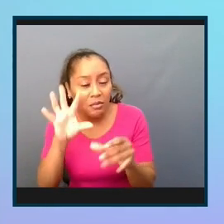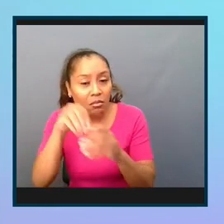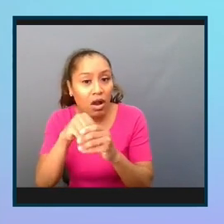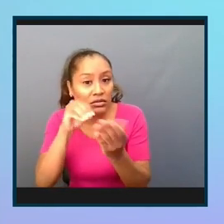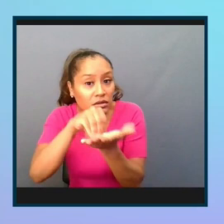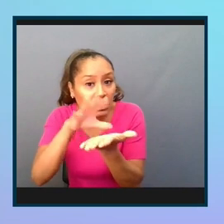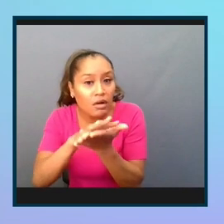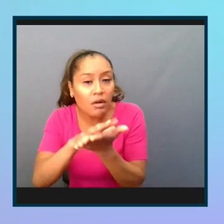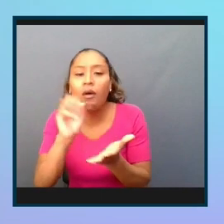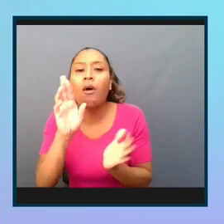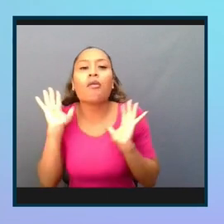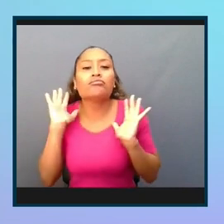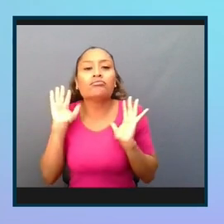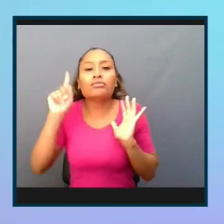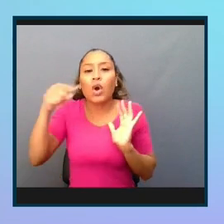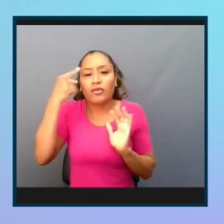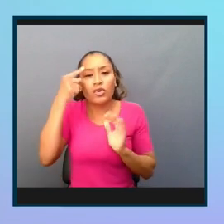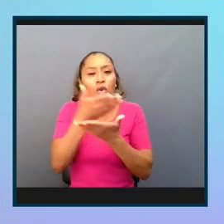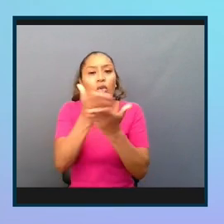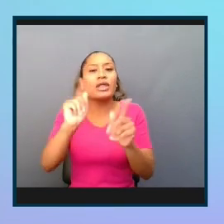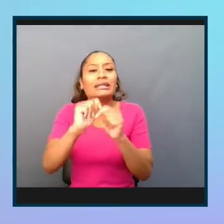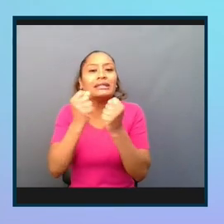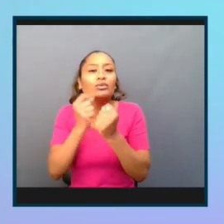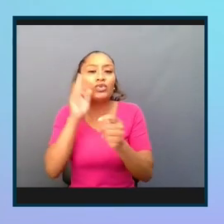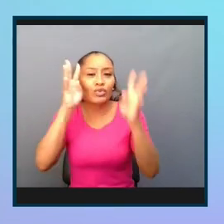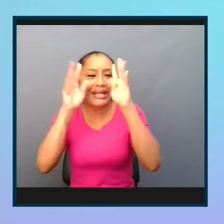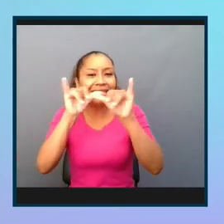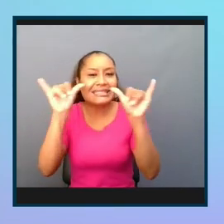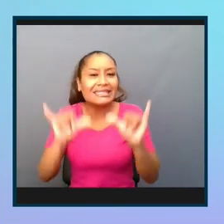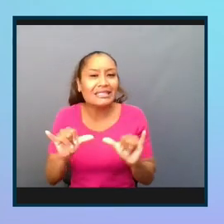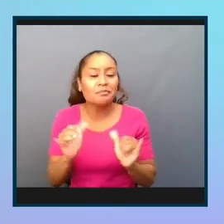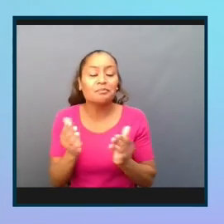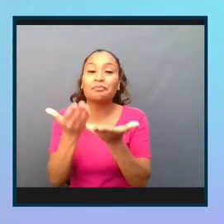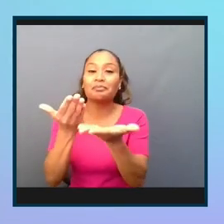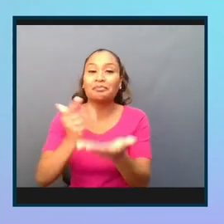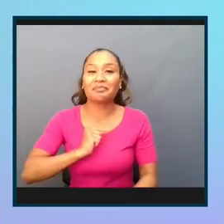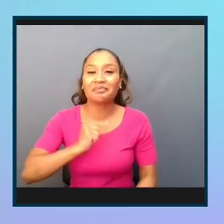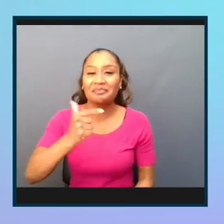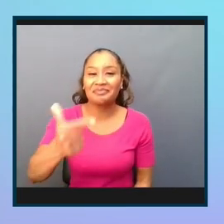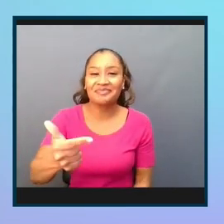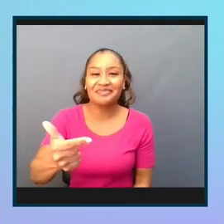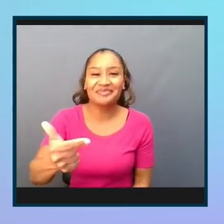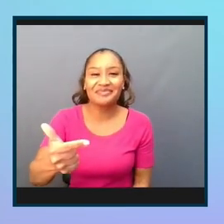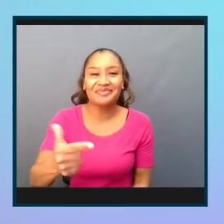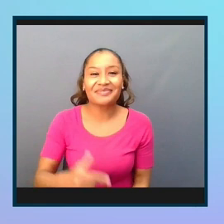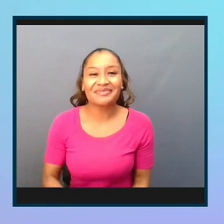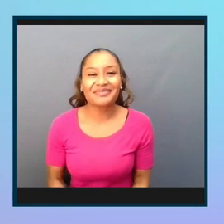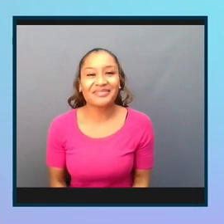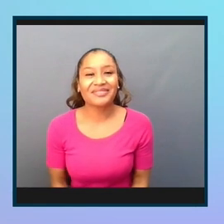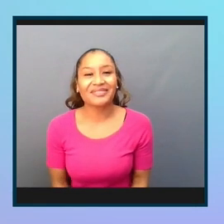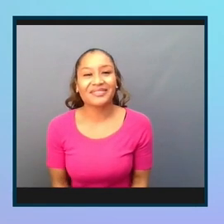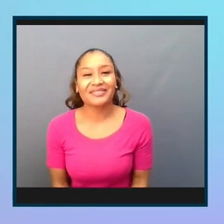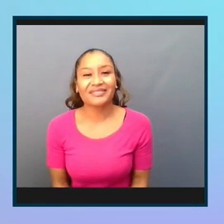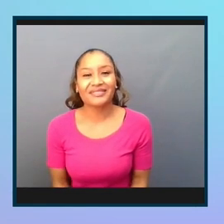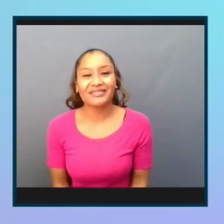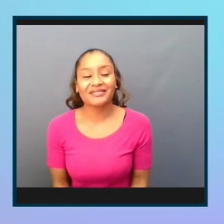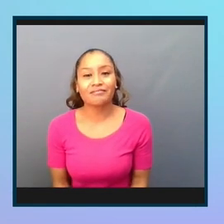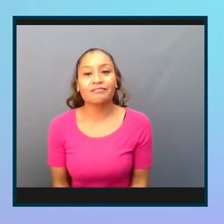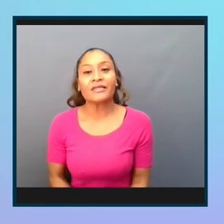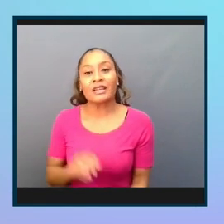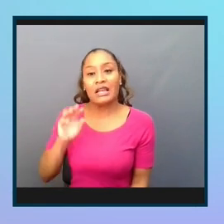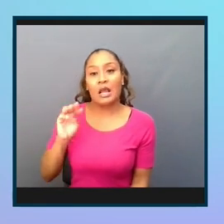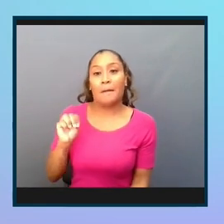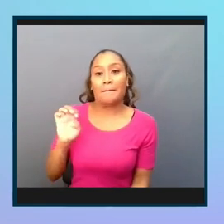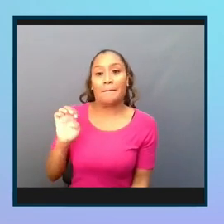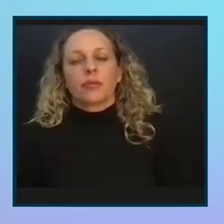documentation, or is it only for the teams creating the system? So the intent of the one pager is really